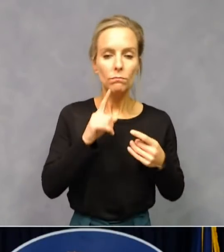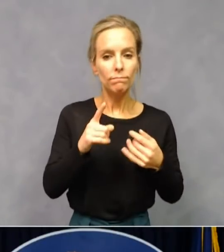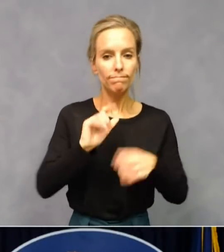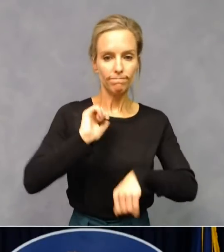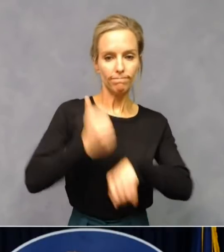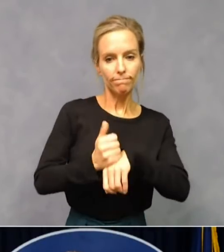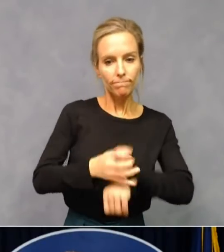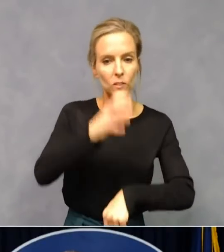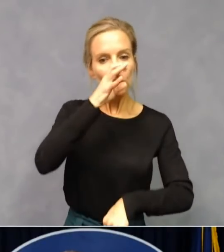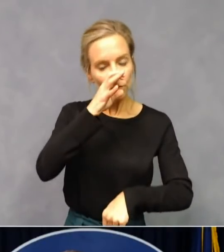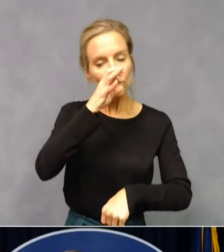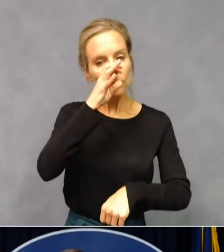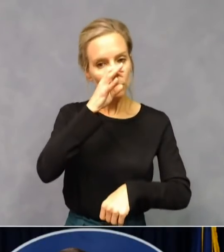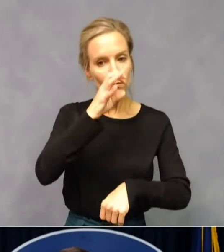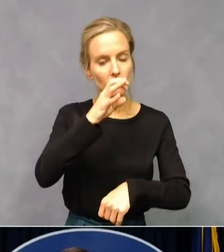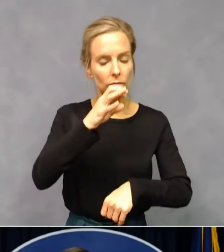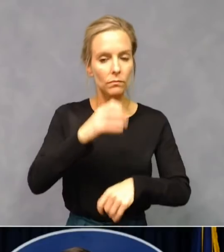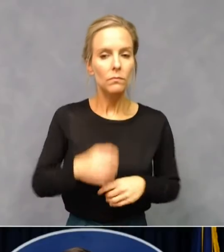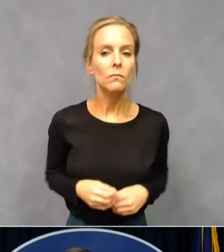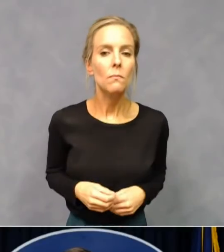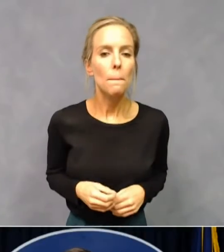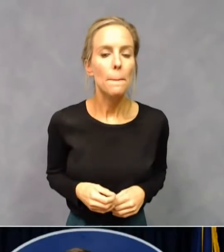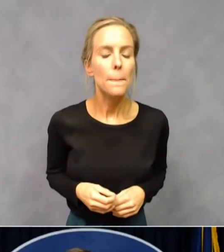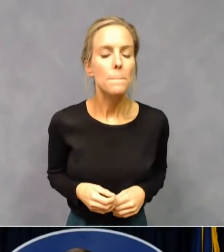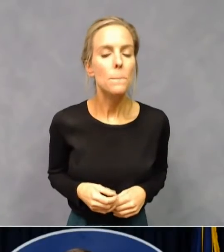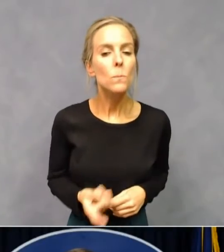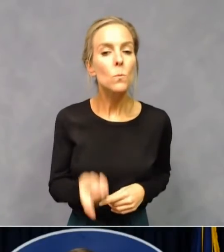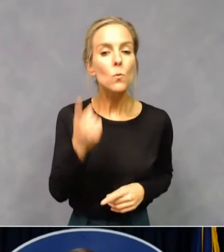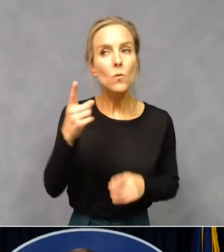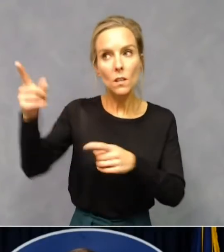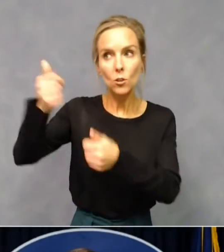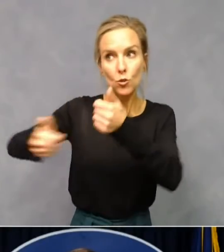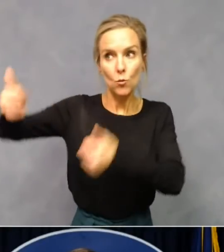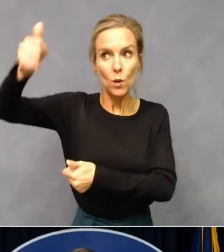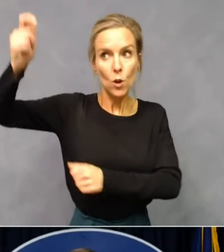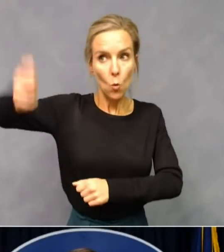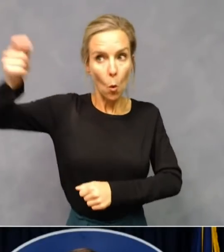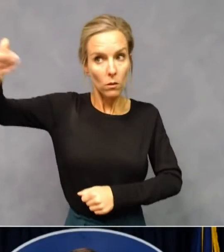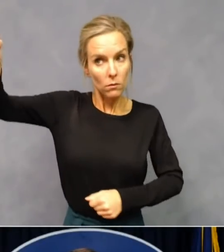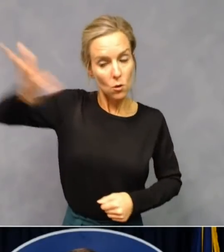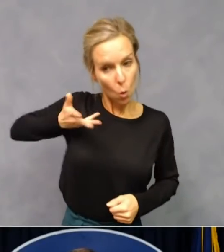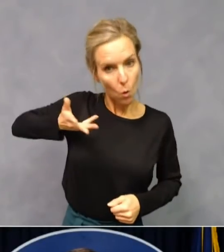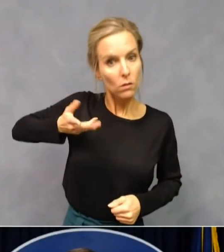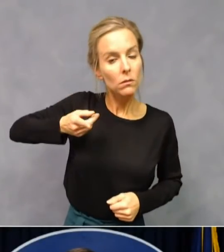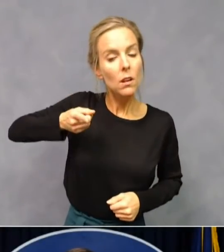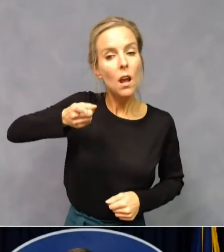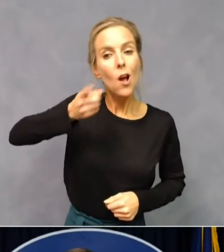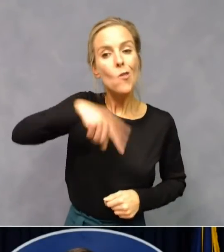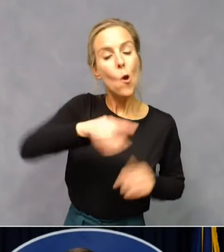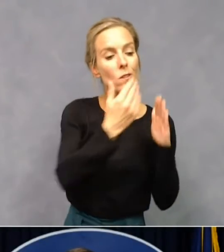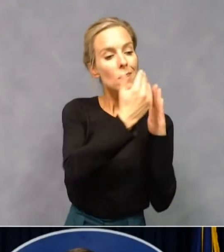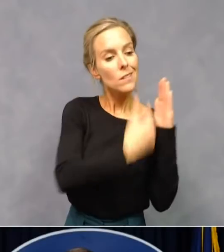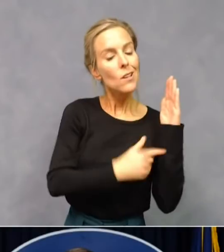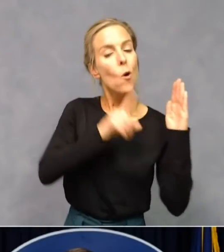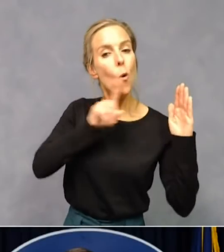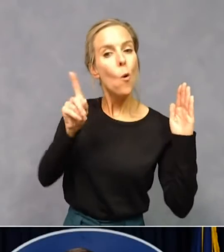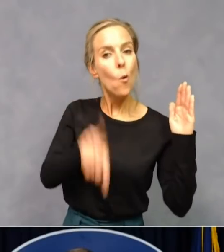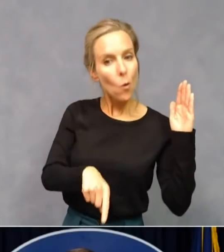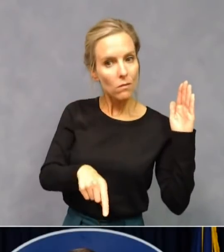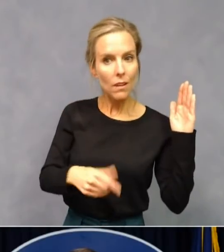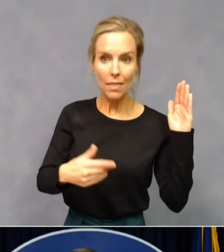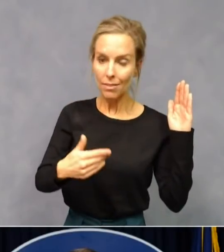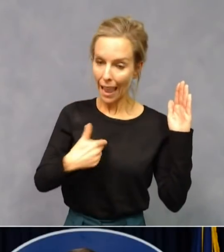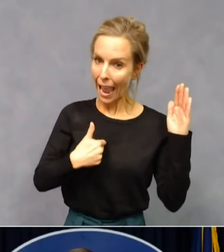the things the Supreme Court told us is that these executive orders, they have the force of law.